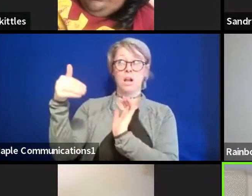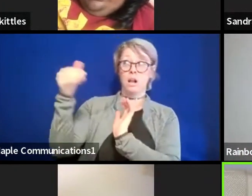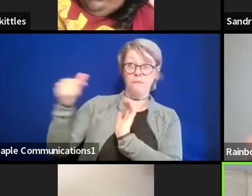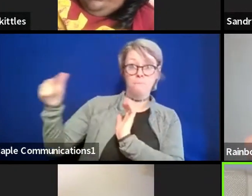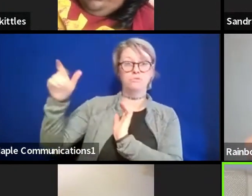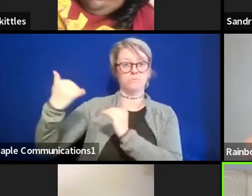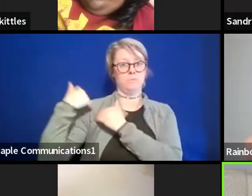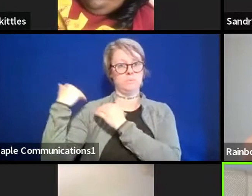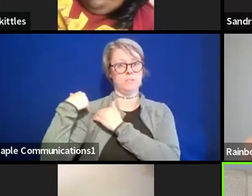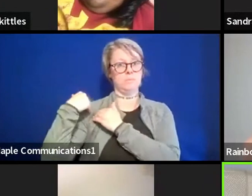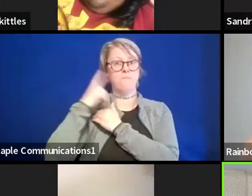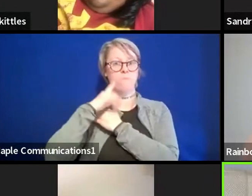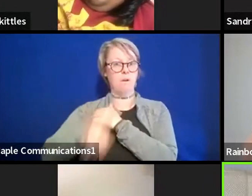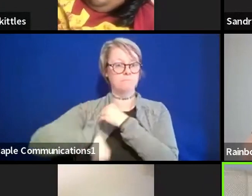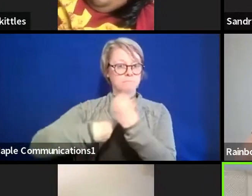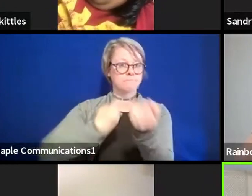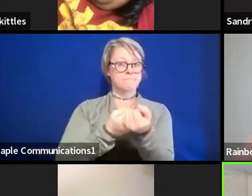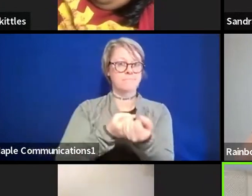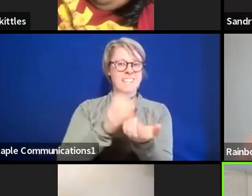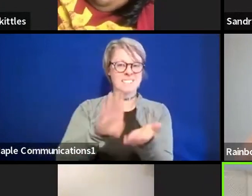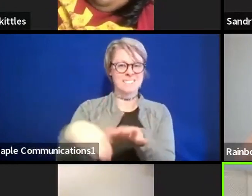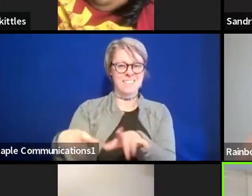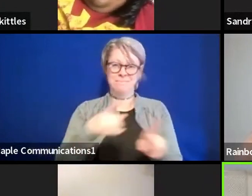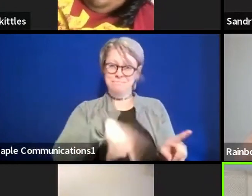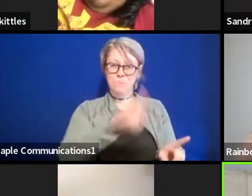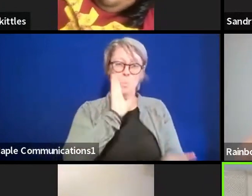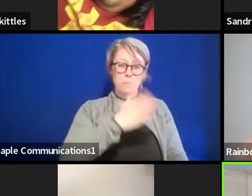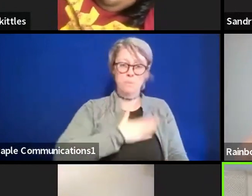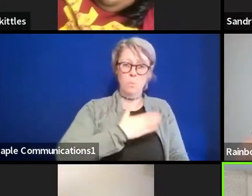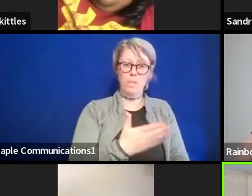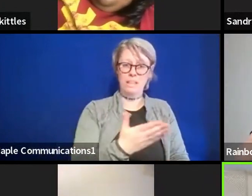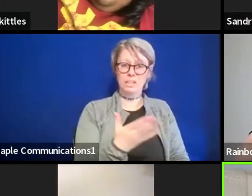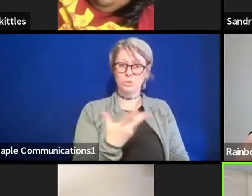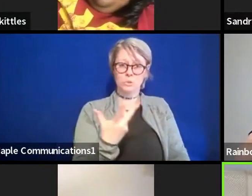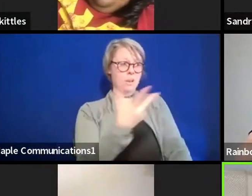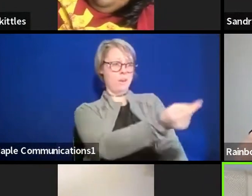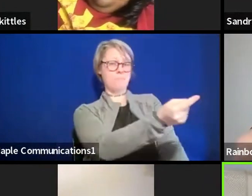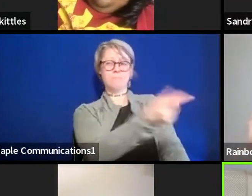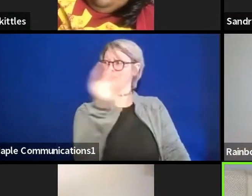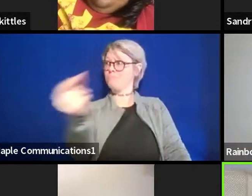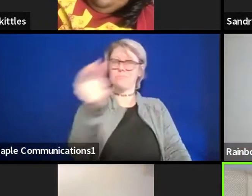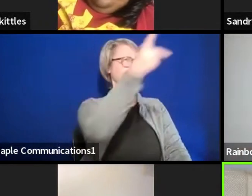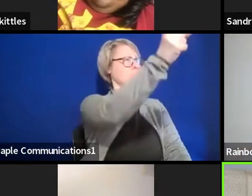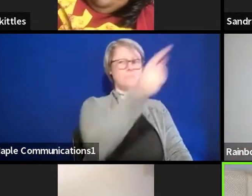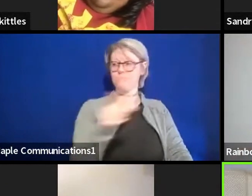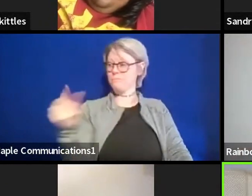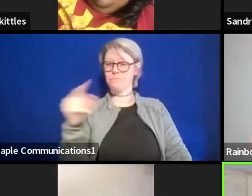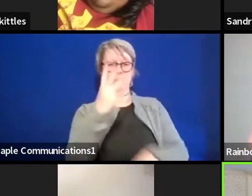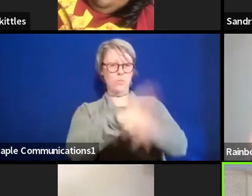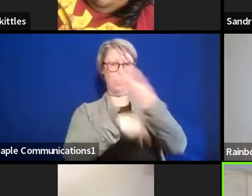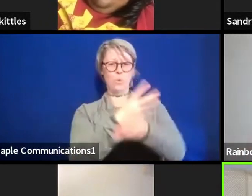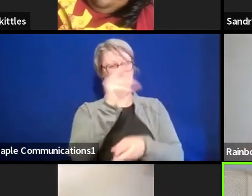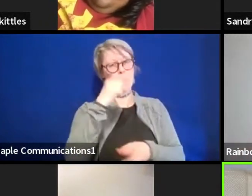responsible. You're assisting, none of us could go up and give any random person a shot if they want to die, because we'll be held accountable for